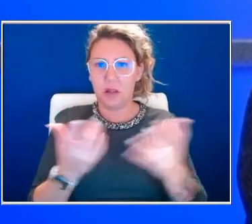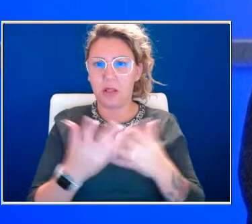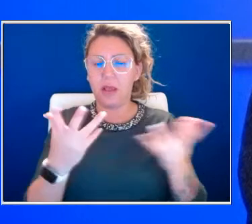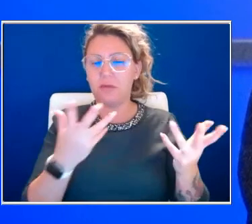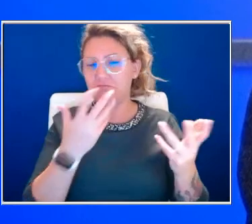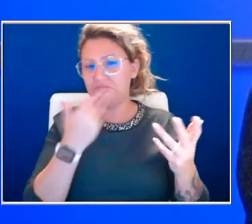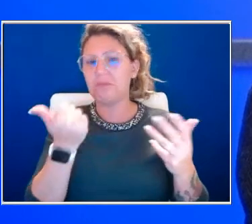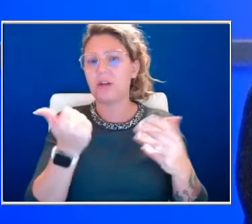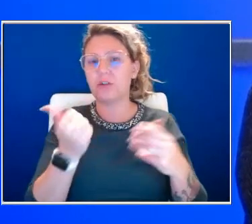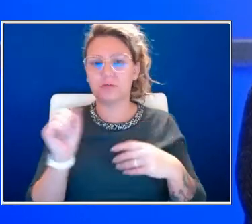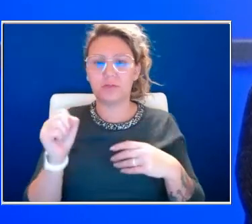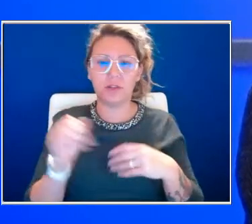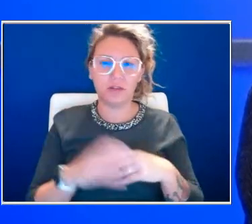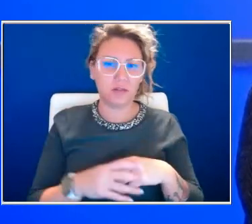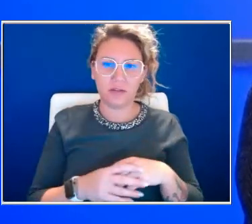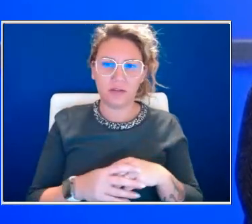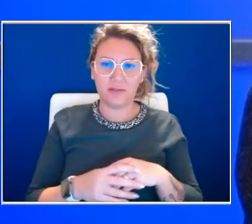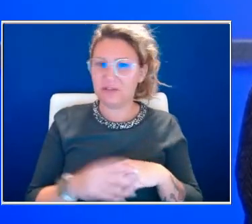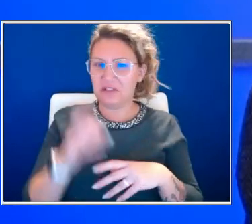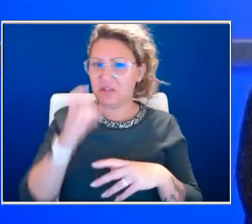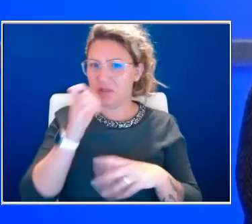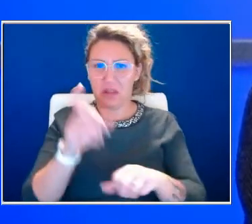Yeah, it didn't take long.